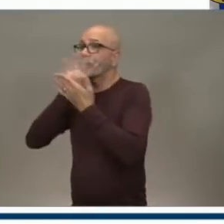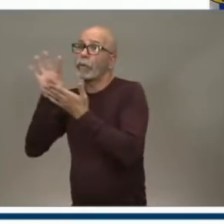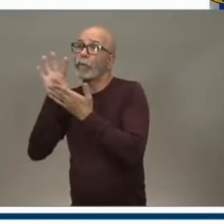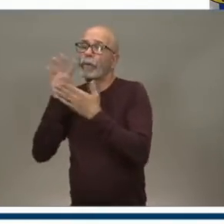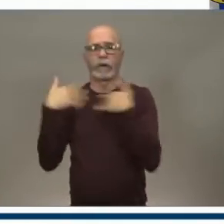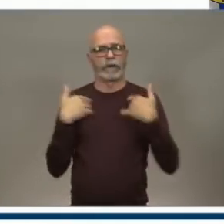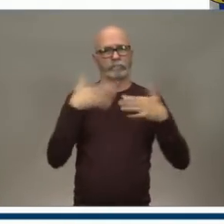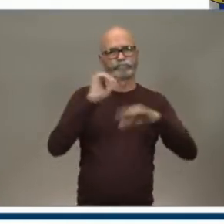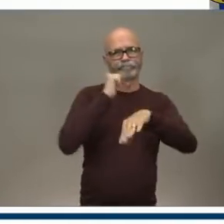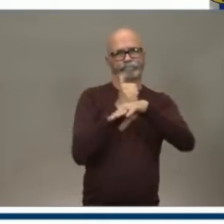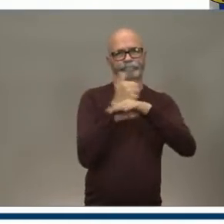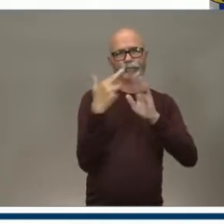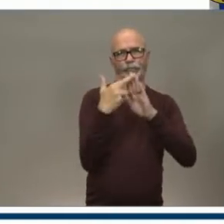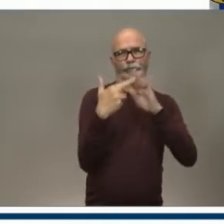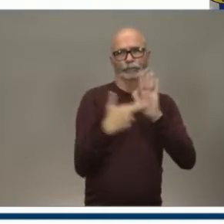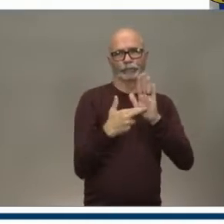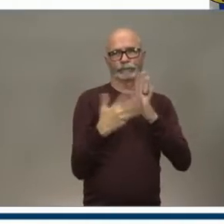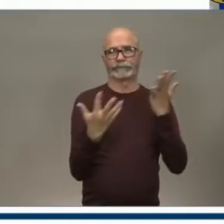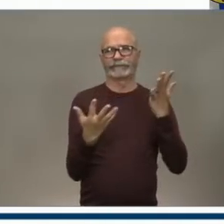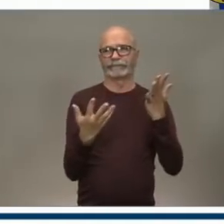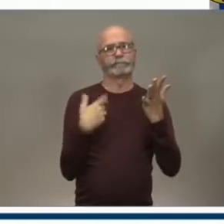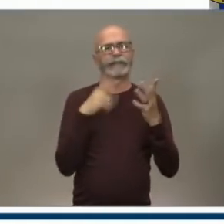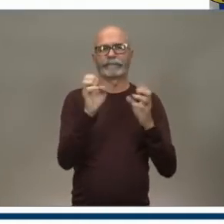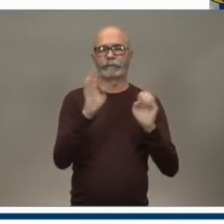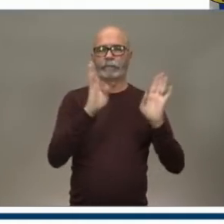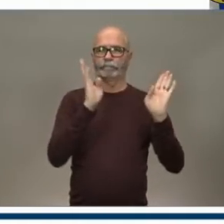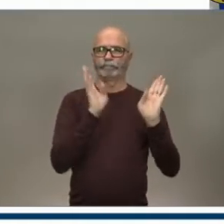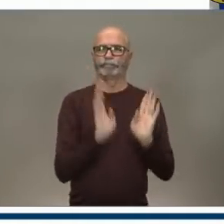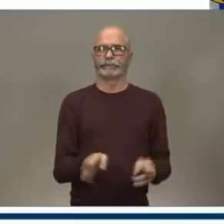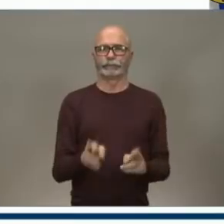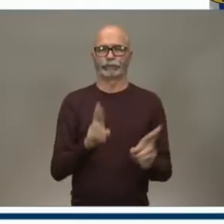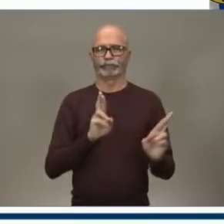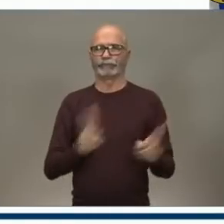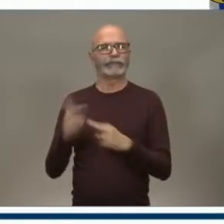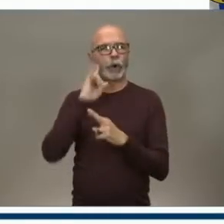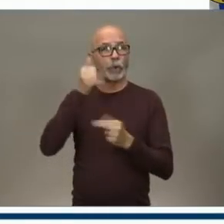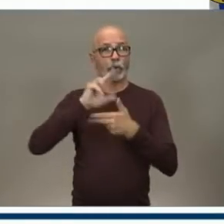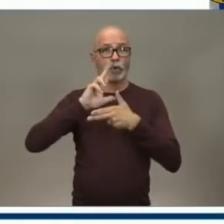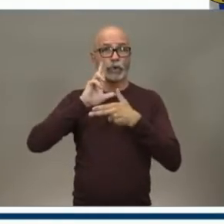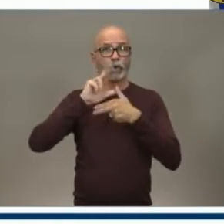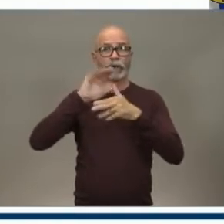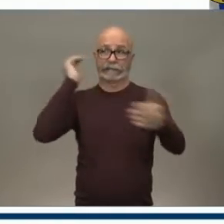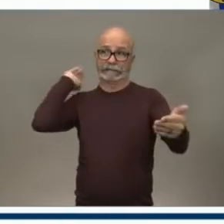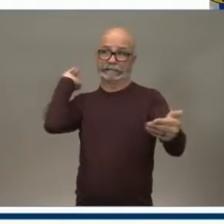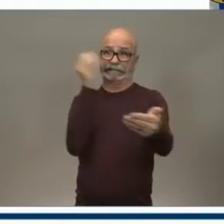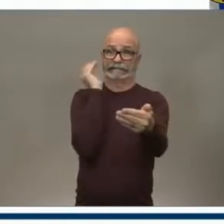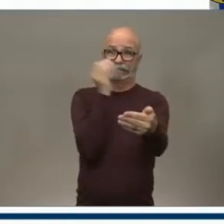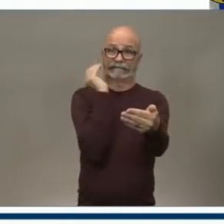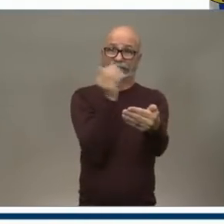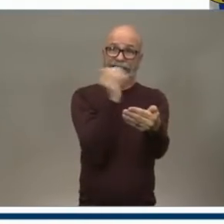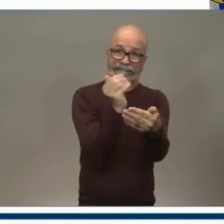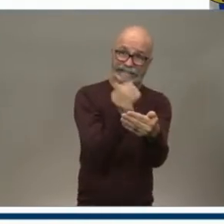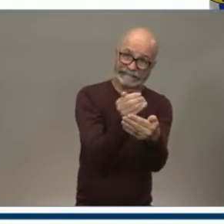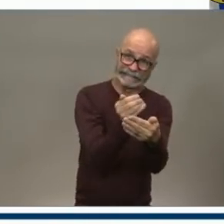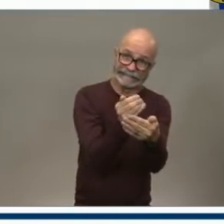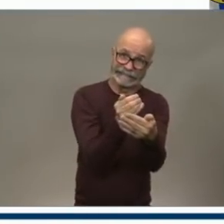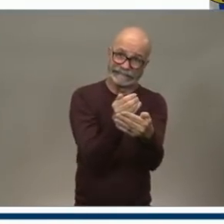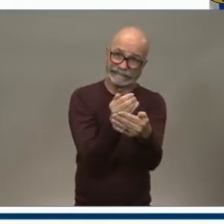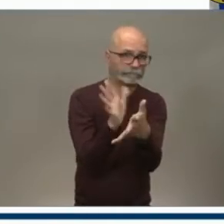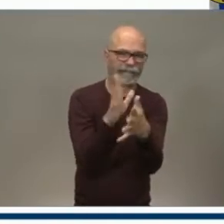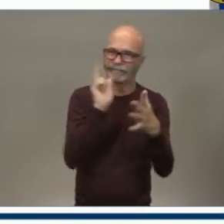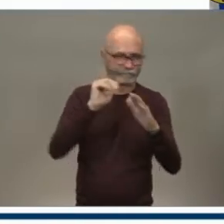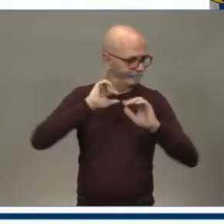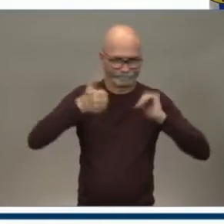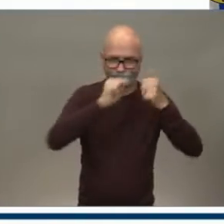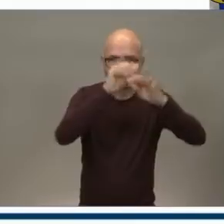it to preparing for a hurricane. When you know the track and you know the damage that it could cause, you take steps ahead of time. You don't wait. So I'm wondering